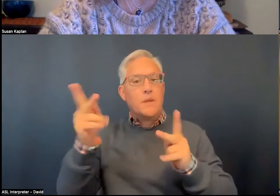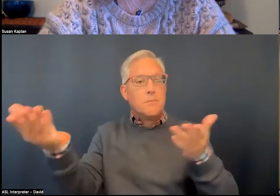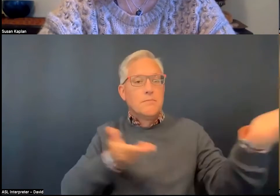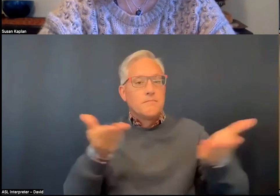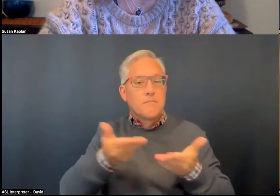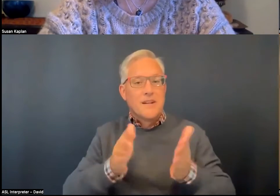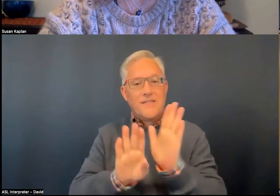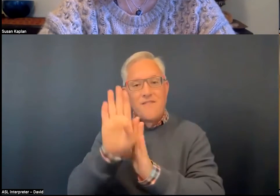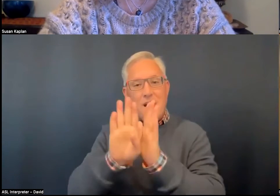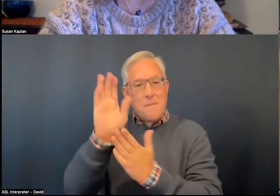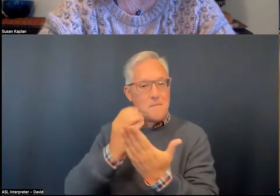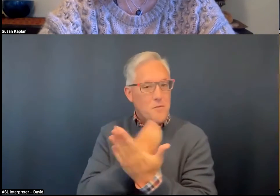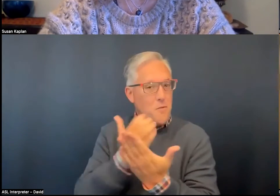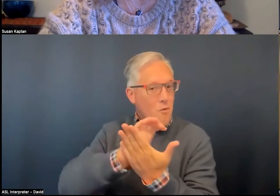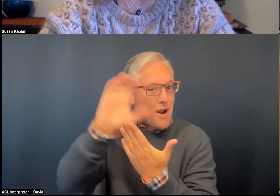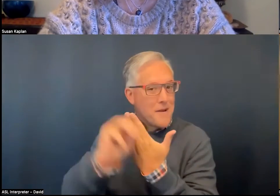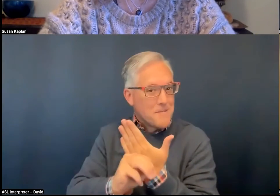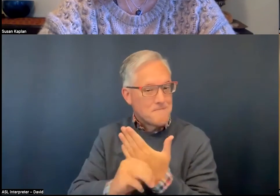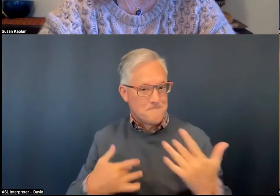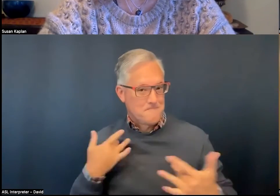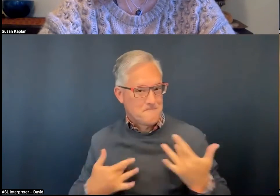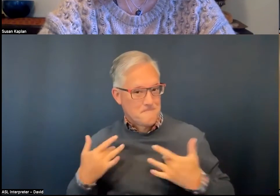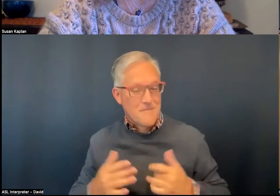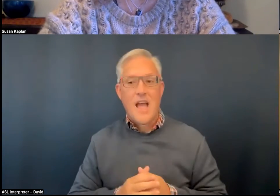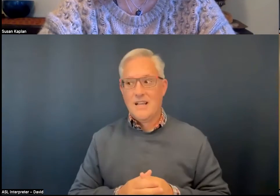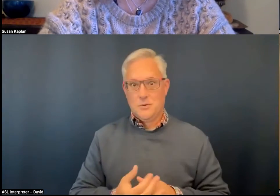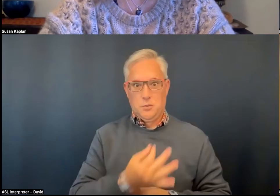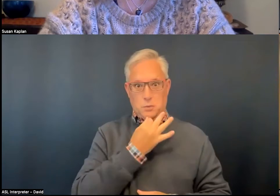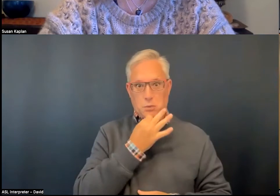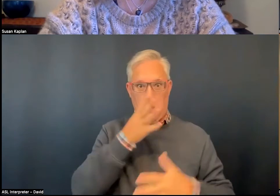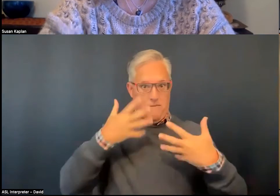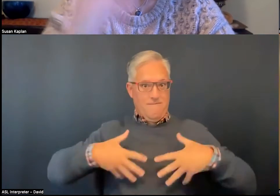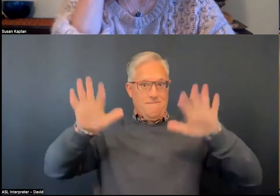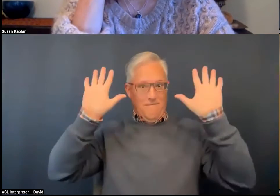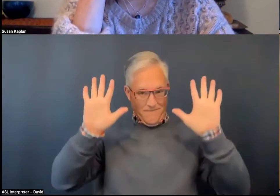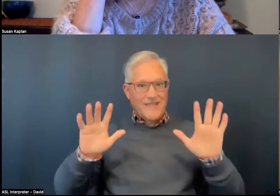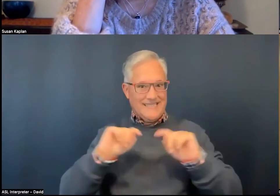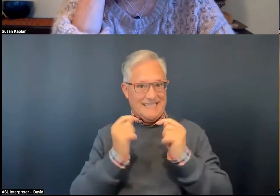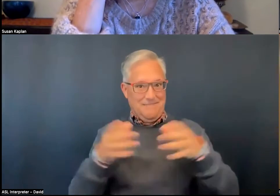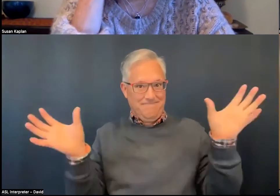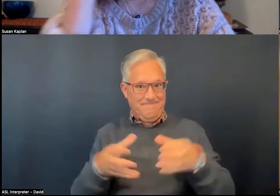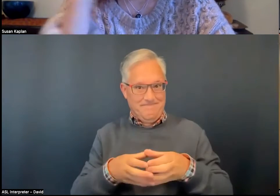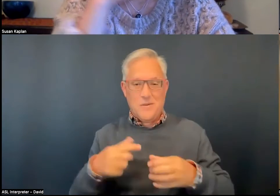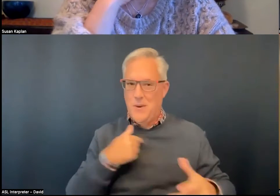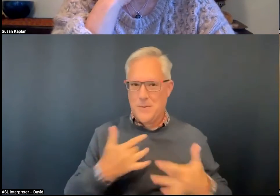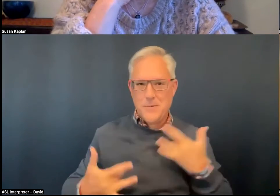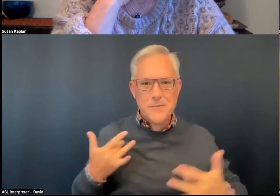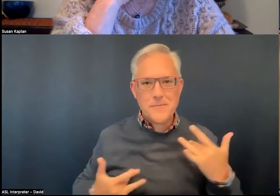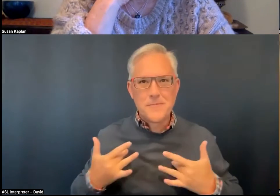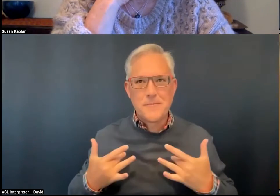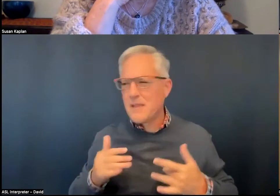super excited about that, and are nearly complete with the process to put together the team. We're very, very excited. We had how